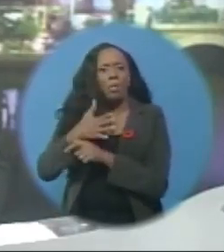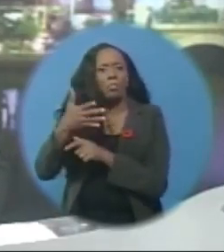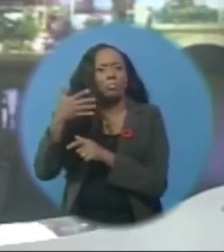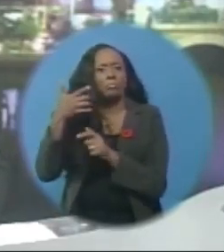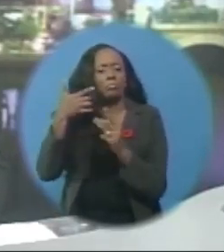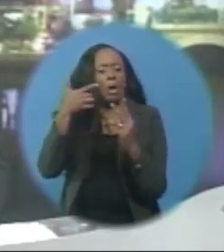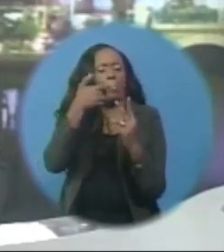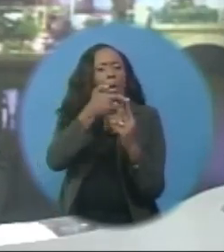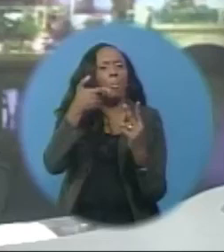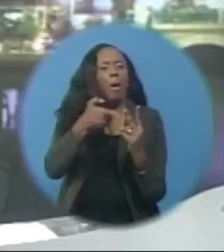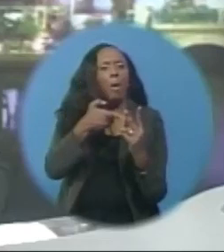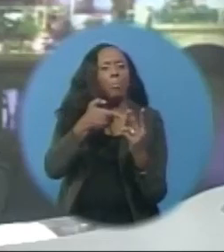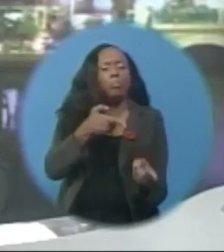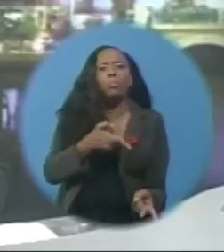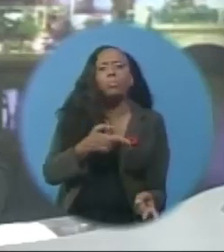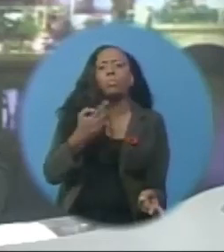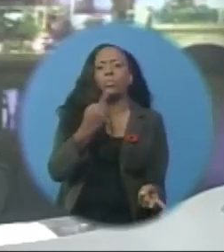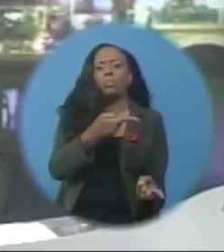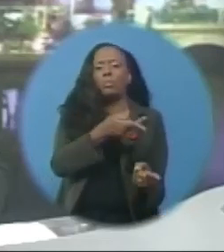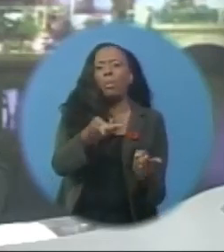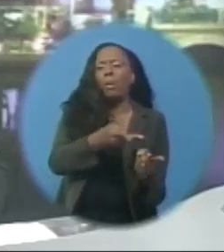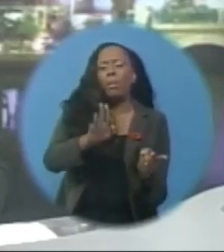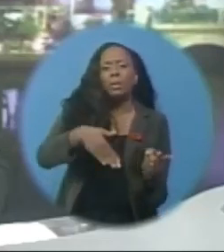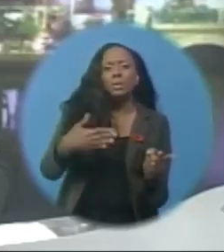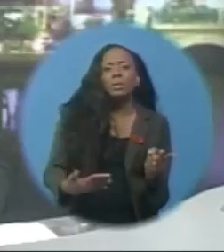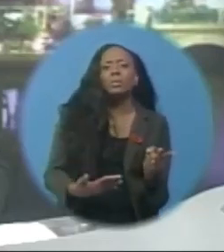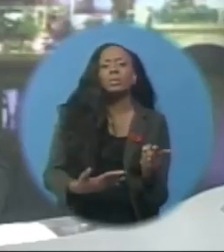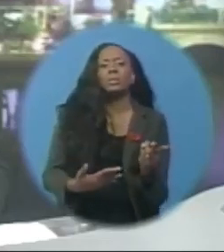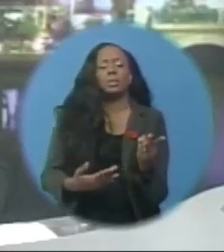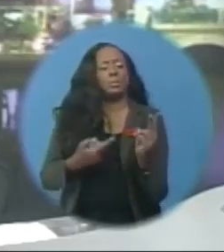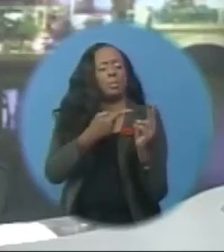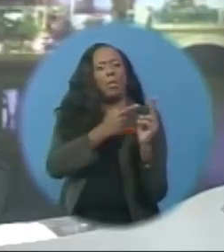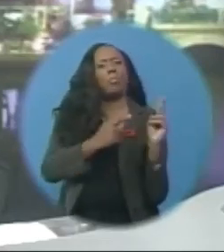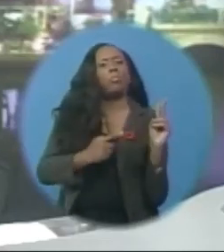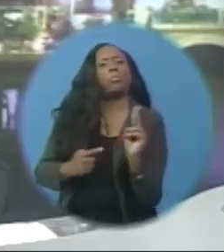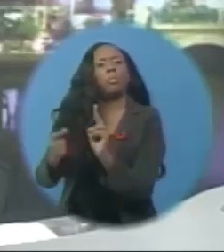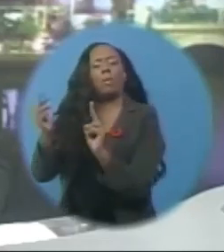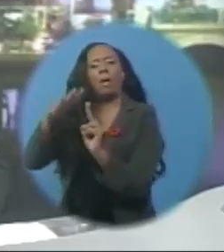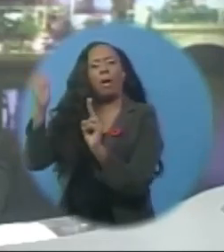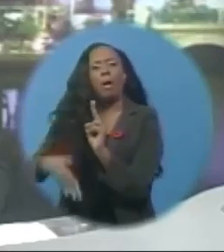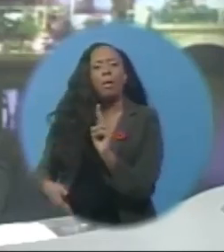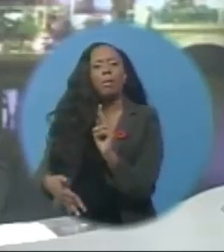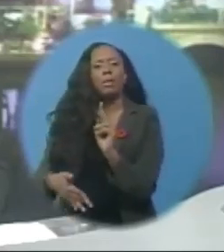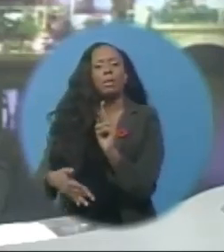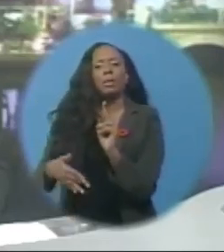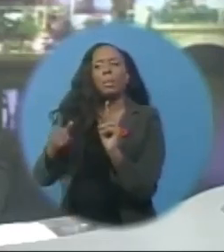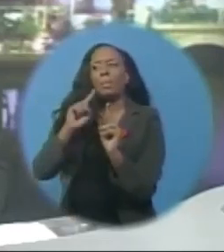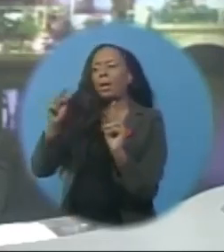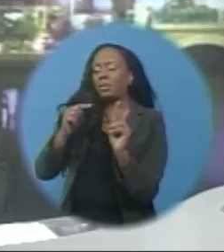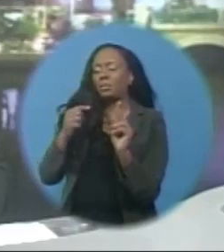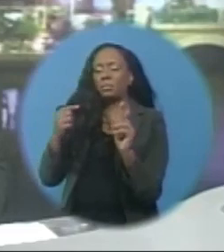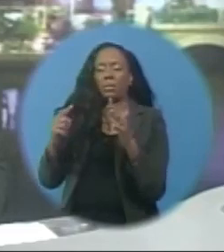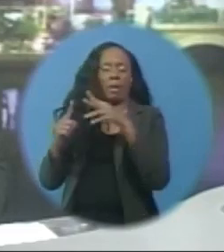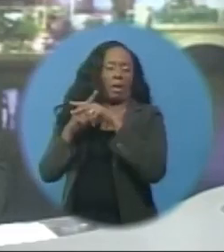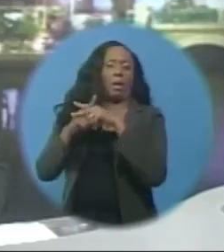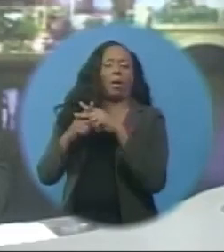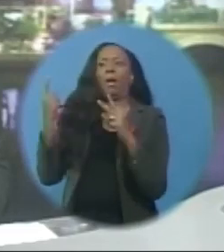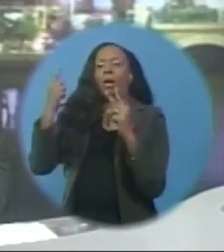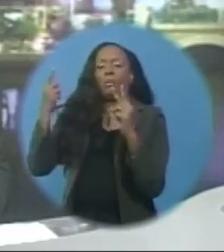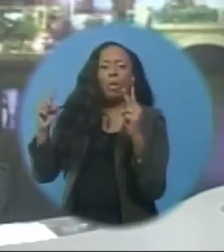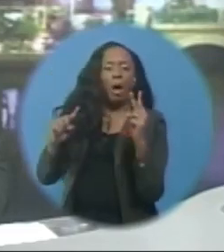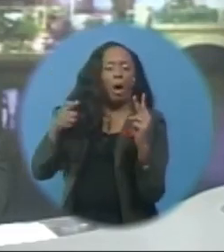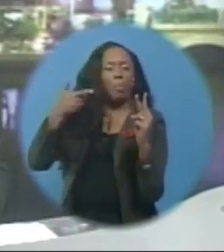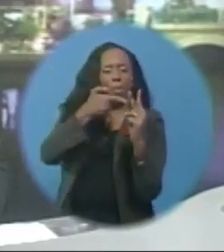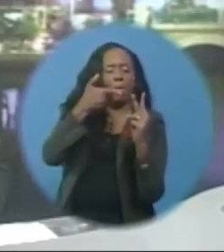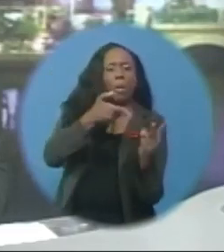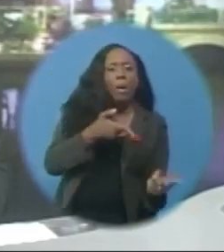Holder, Mendora Simmons, and 1 Young Money were going to a house of a friend when they were shot by unknown assailants.